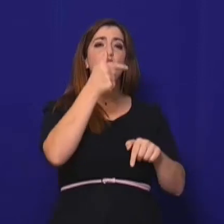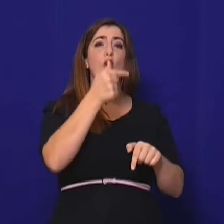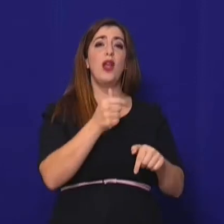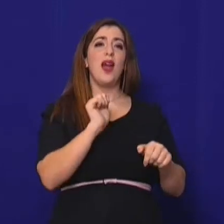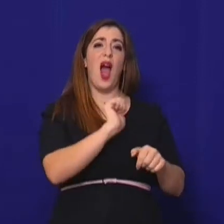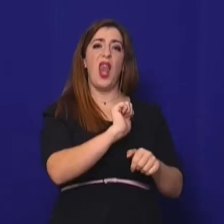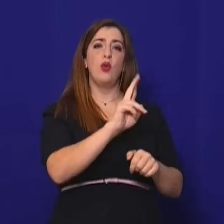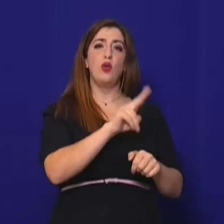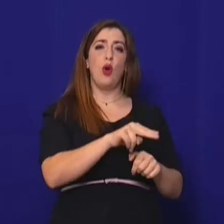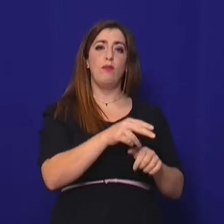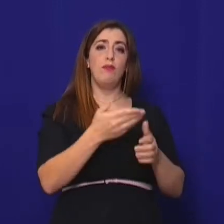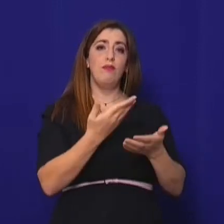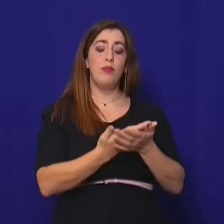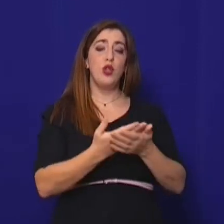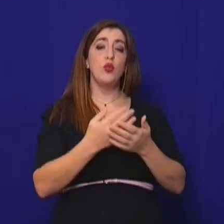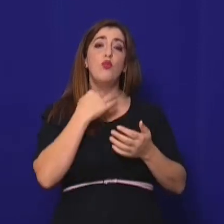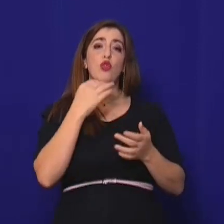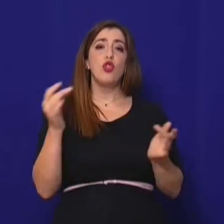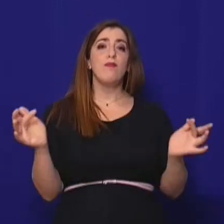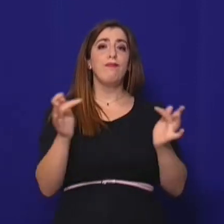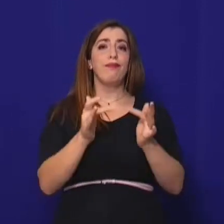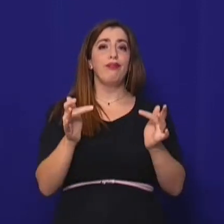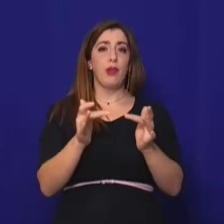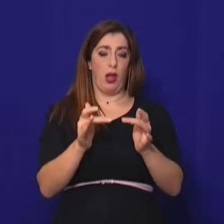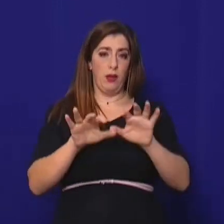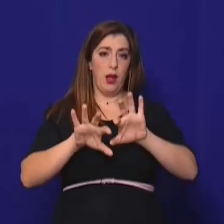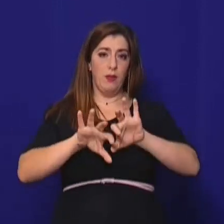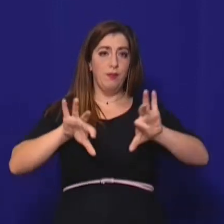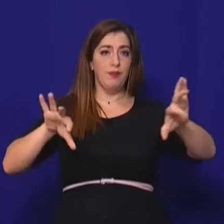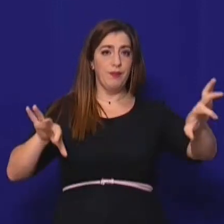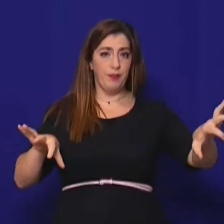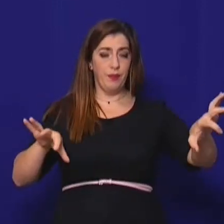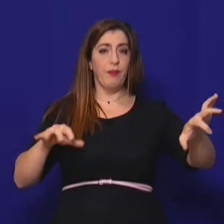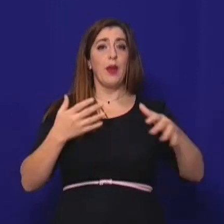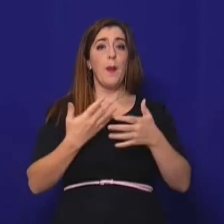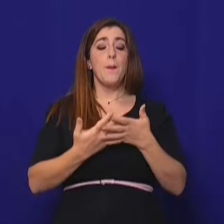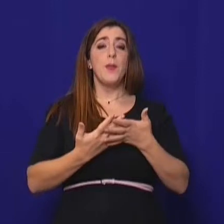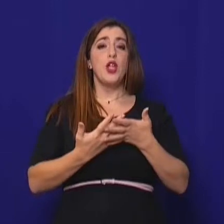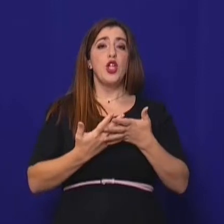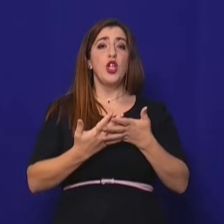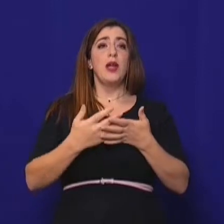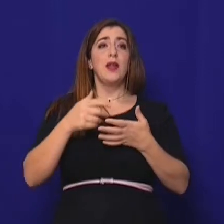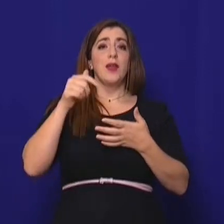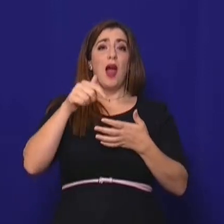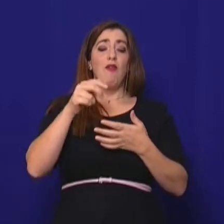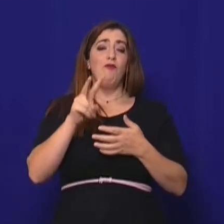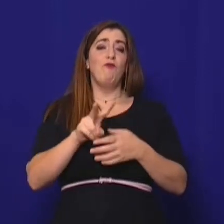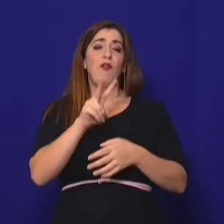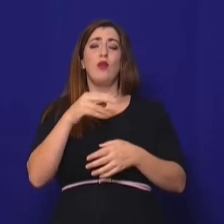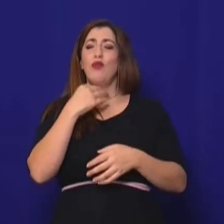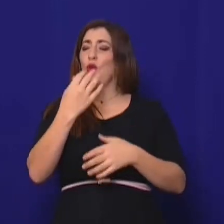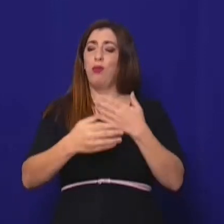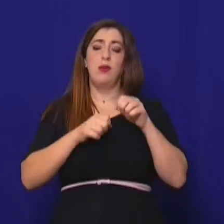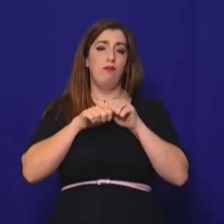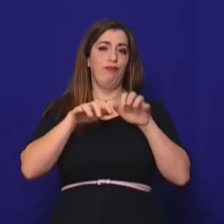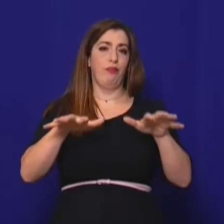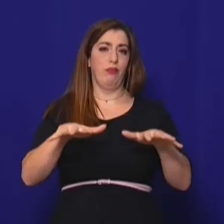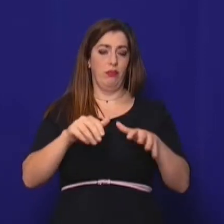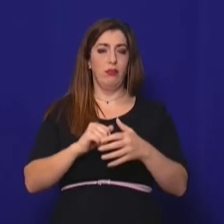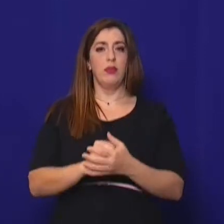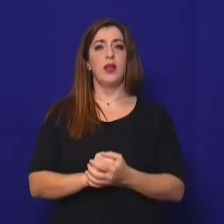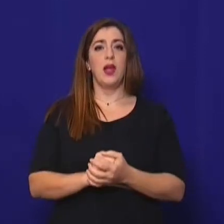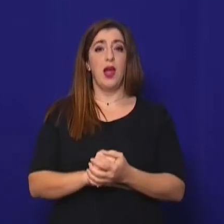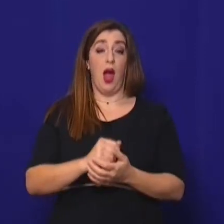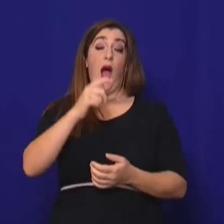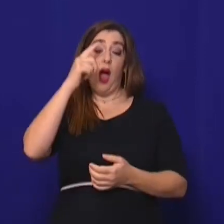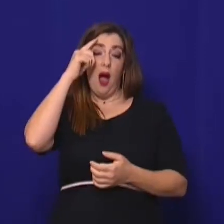Dawn huma importanti ħafna biex nevitaw li jkun hemm firxa minn persuna l-oħra. Nifhmu li ħafna